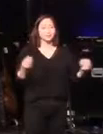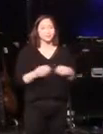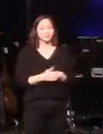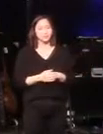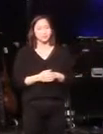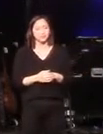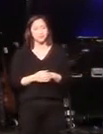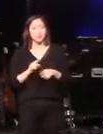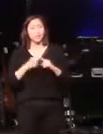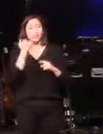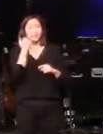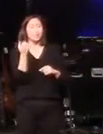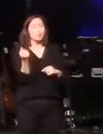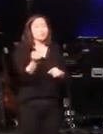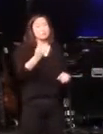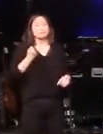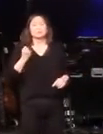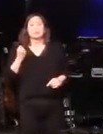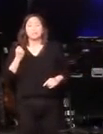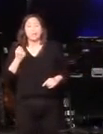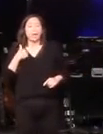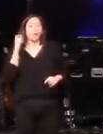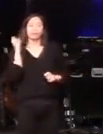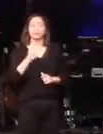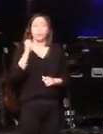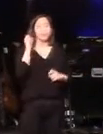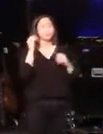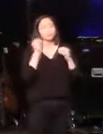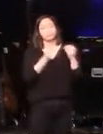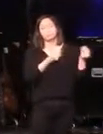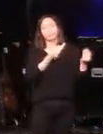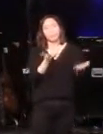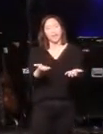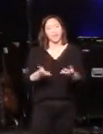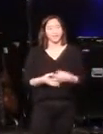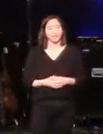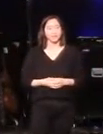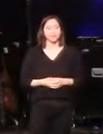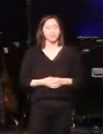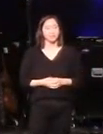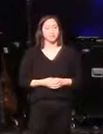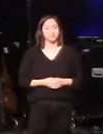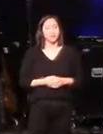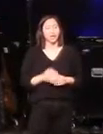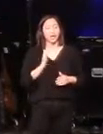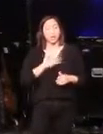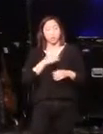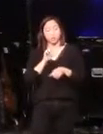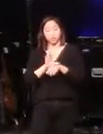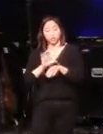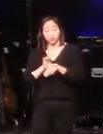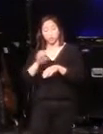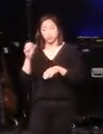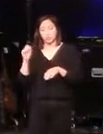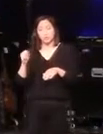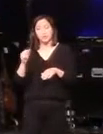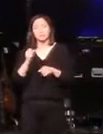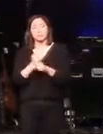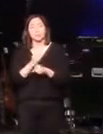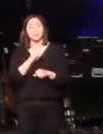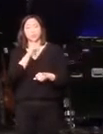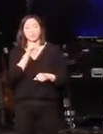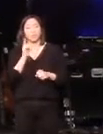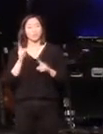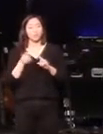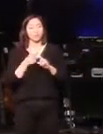And if I believe that we want Cedars to be financially secure, the first thing we do is we make sure we pay our 10%, and